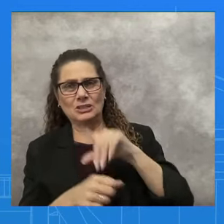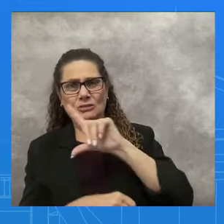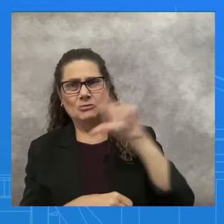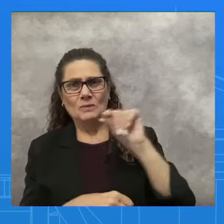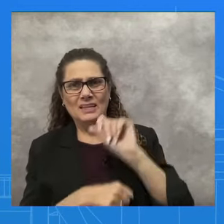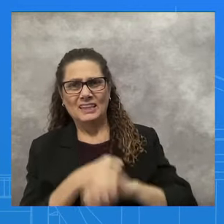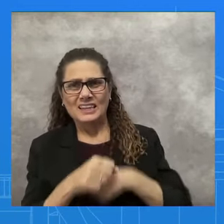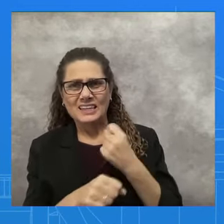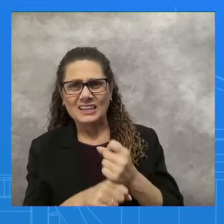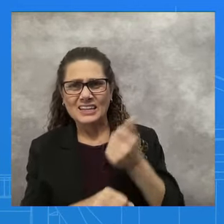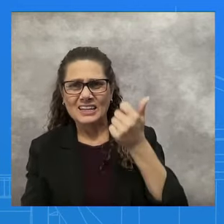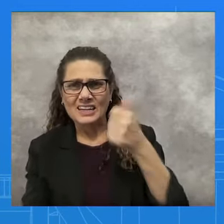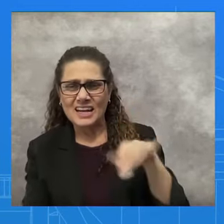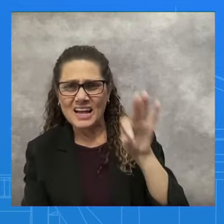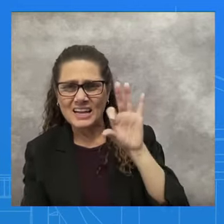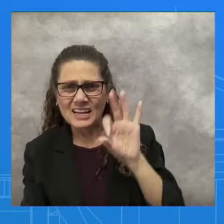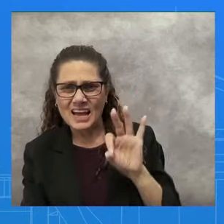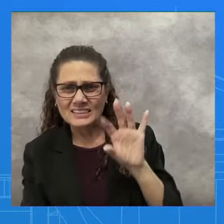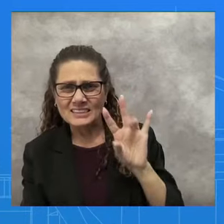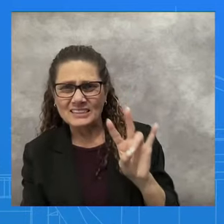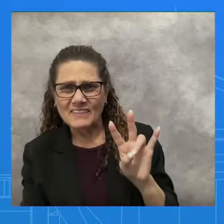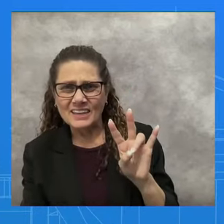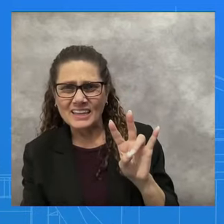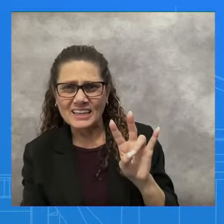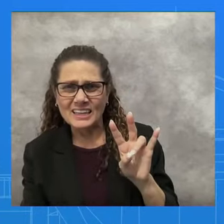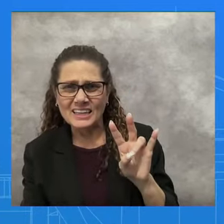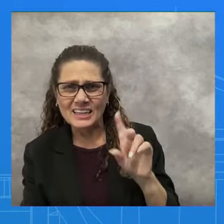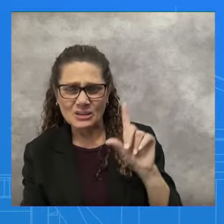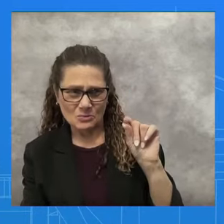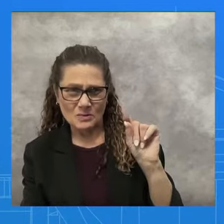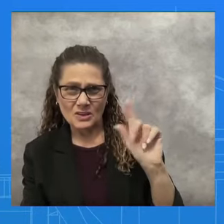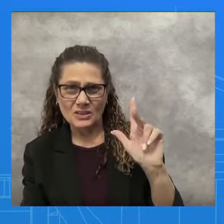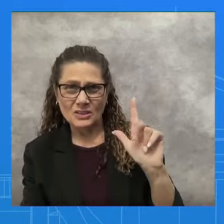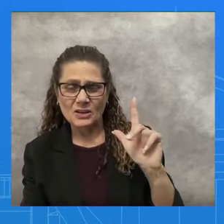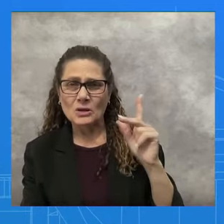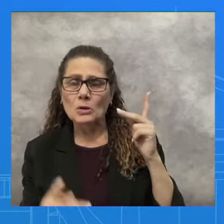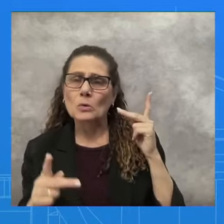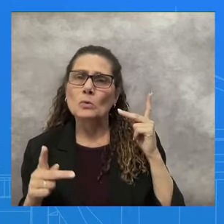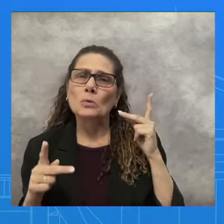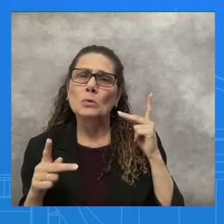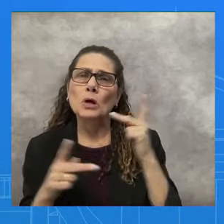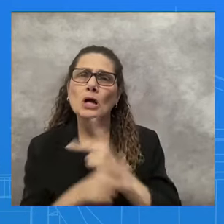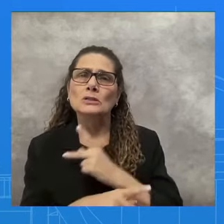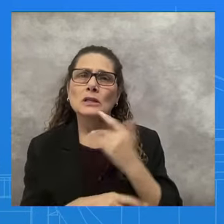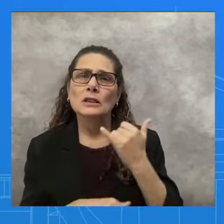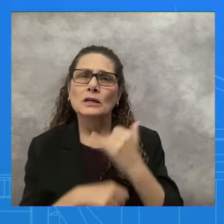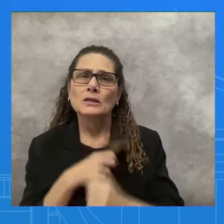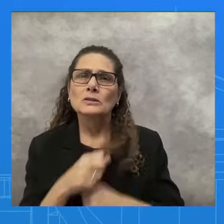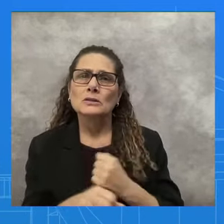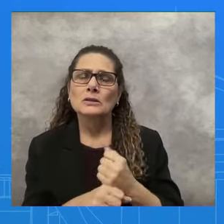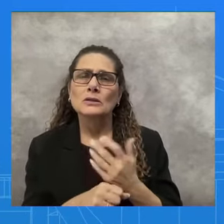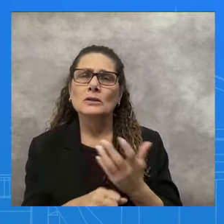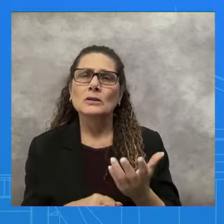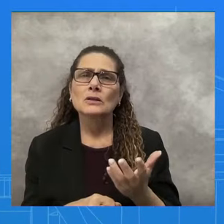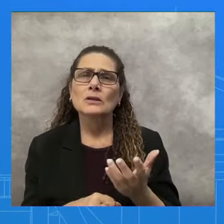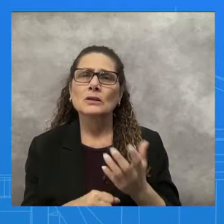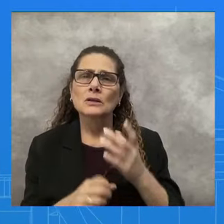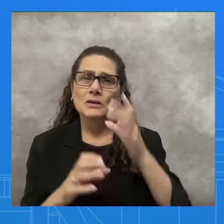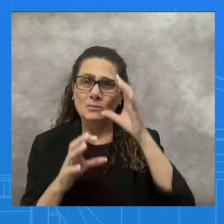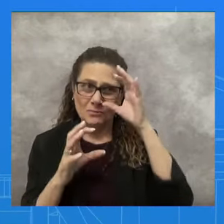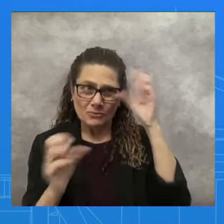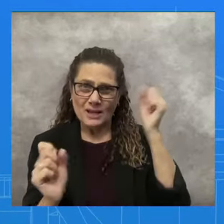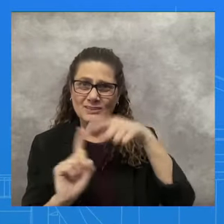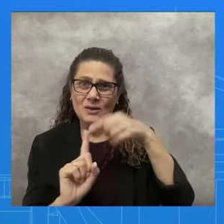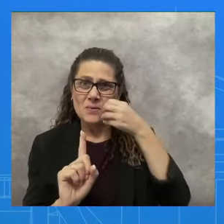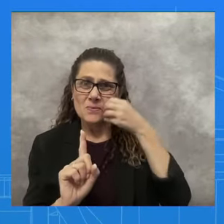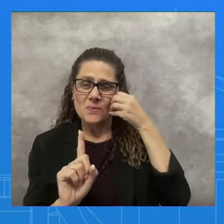is the president's home at least a few days a week. What can he do personally about reducing the level of